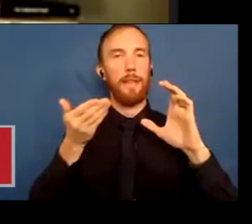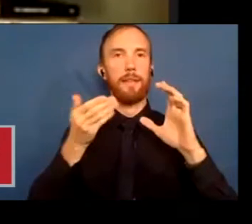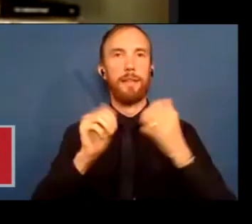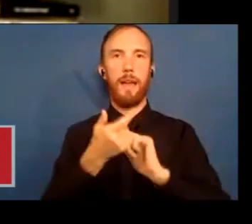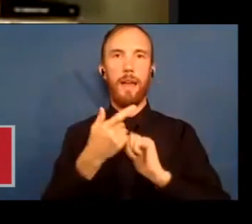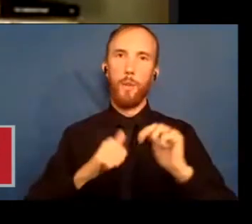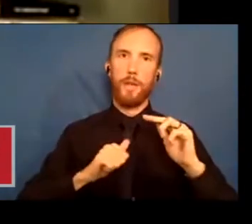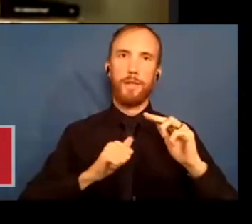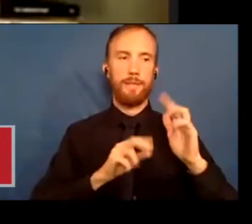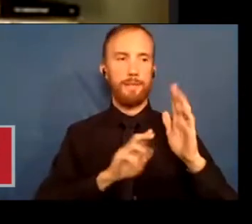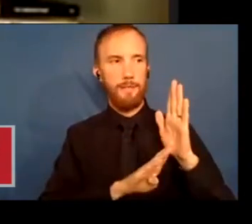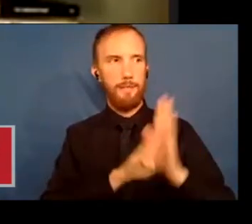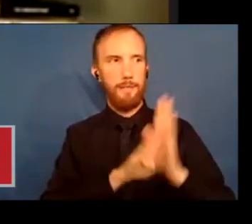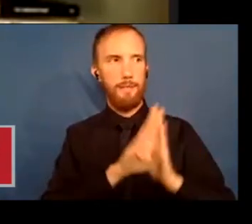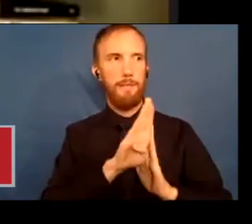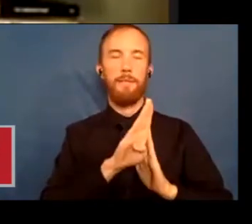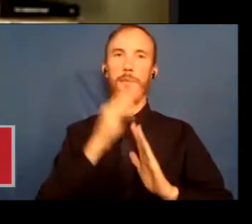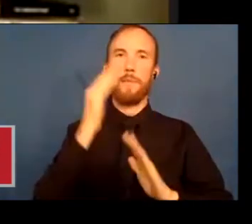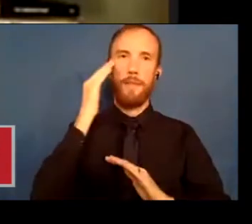knowledge and what we think